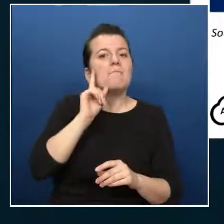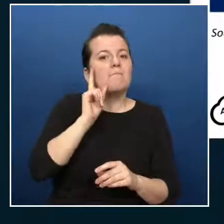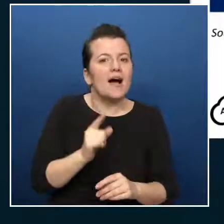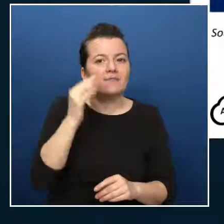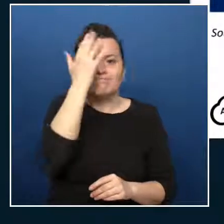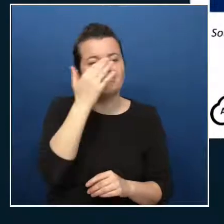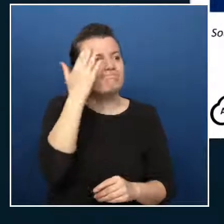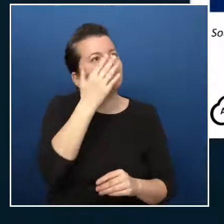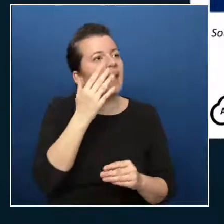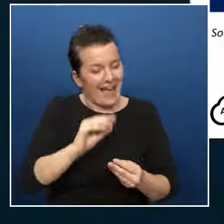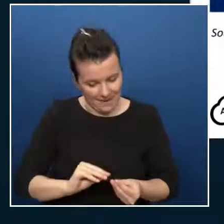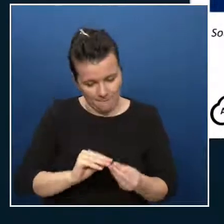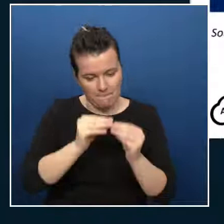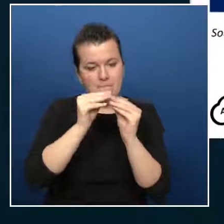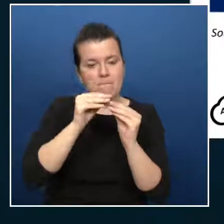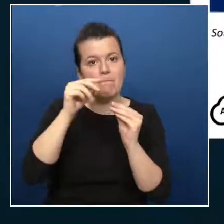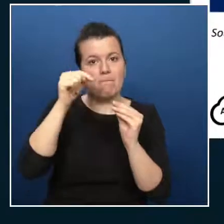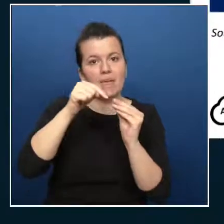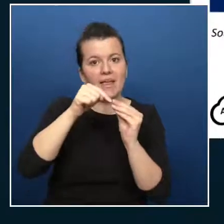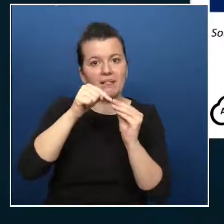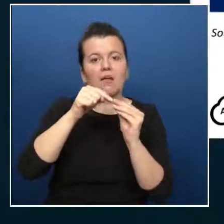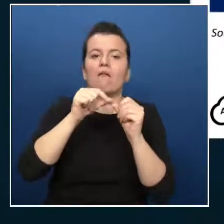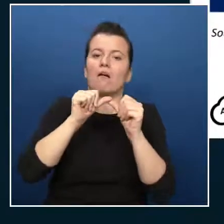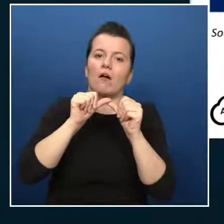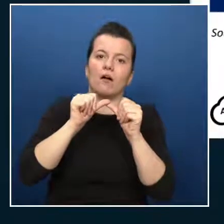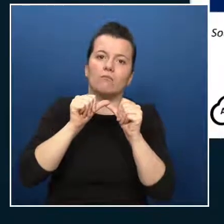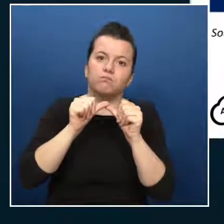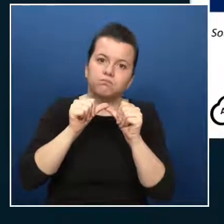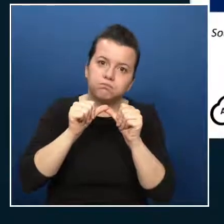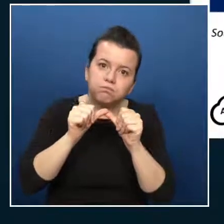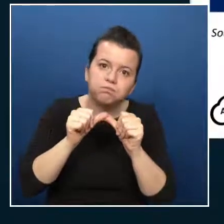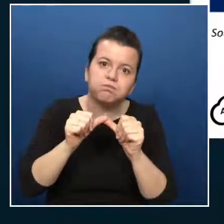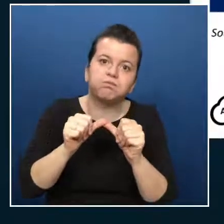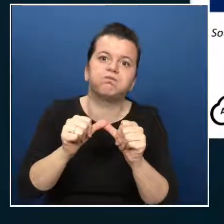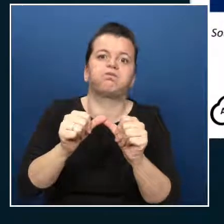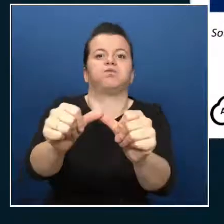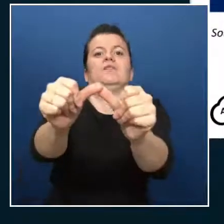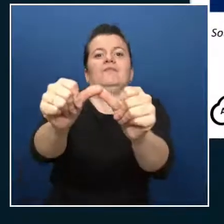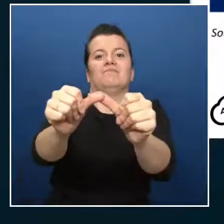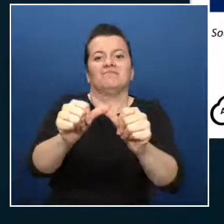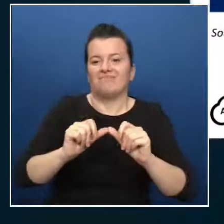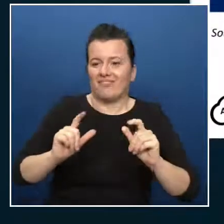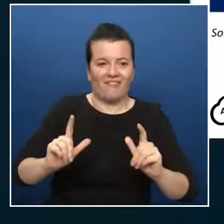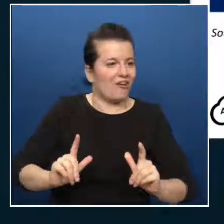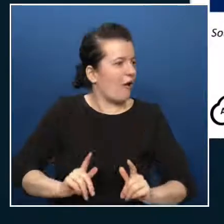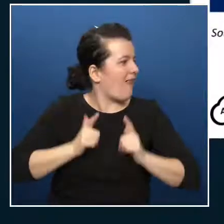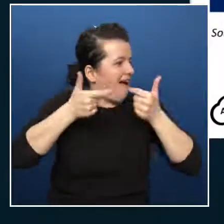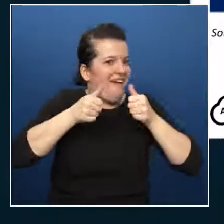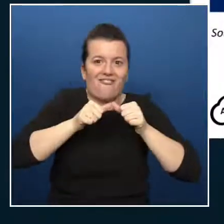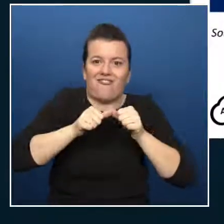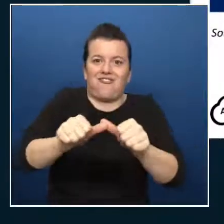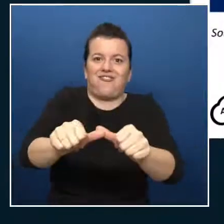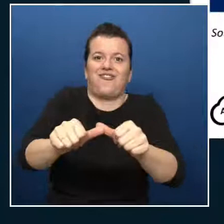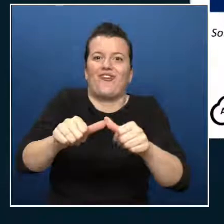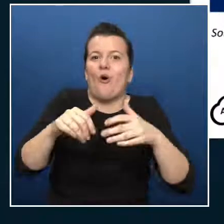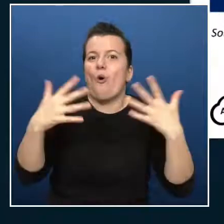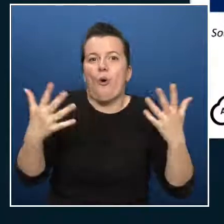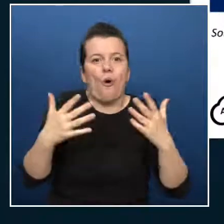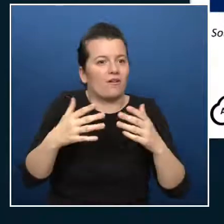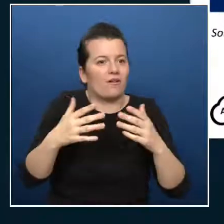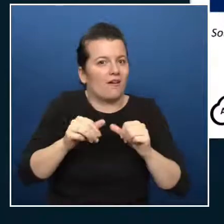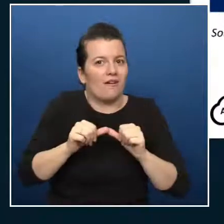system that would last for a lifetime. I mean, that will last with the evolution of